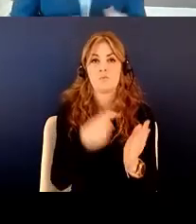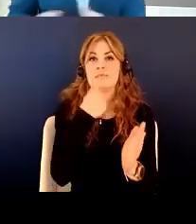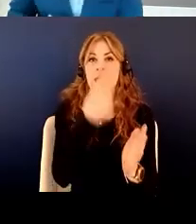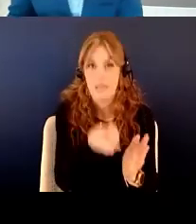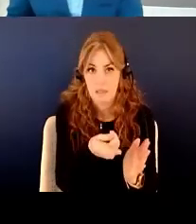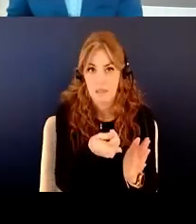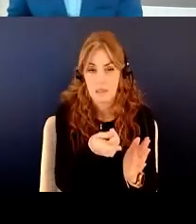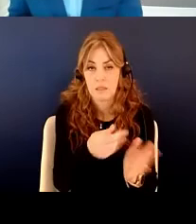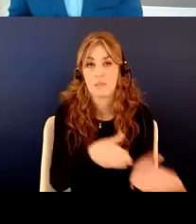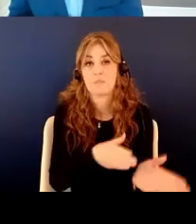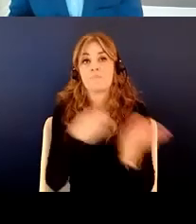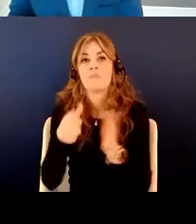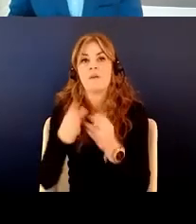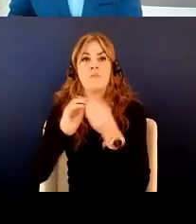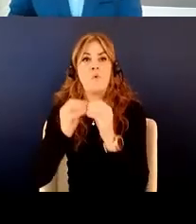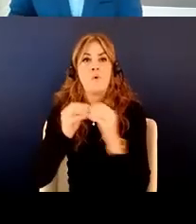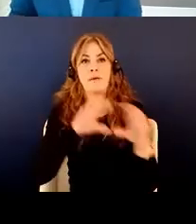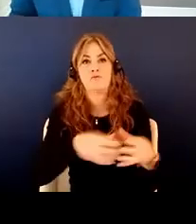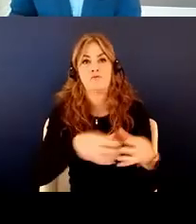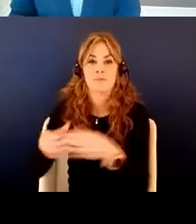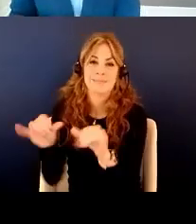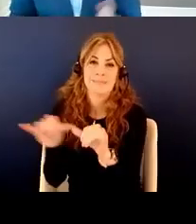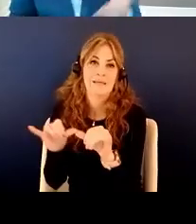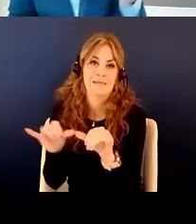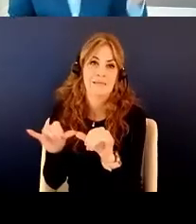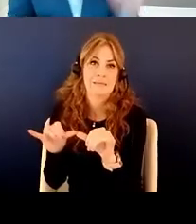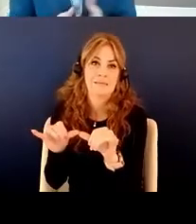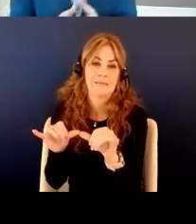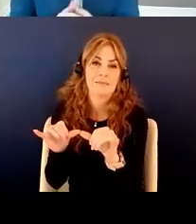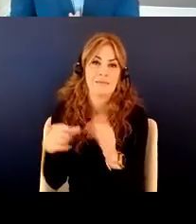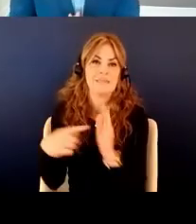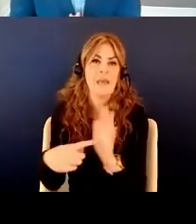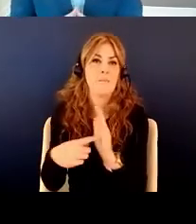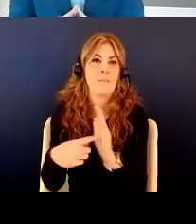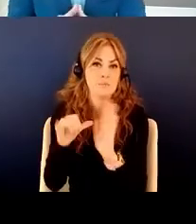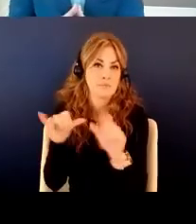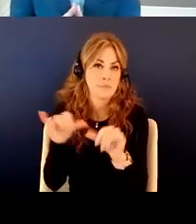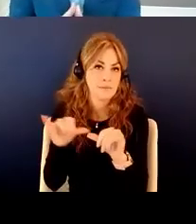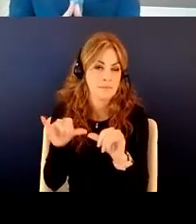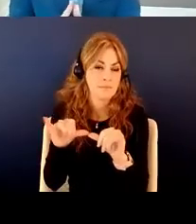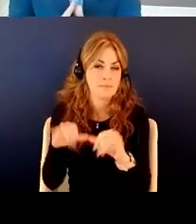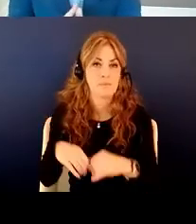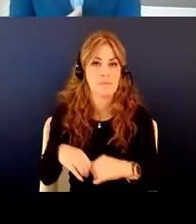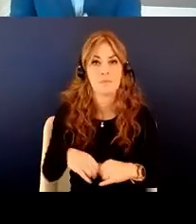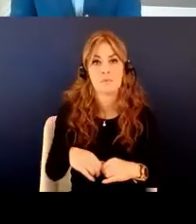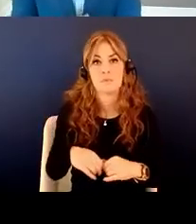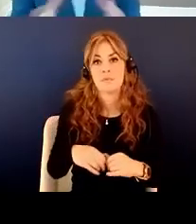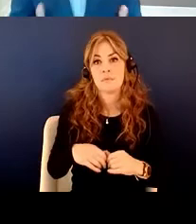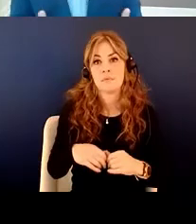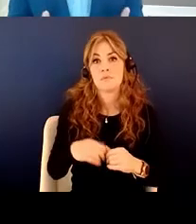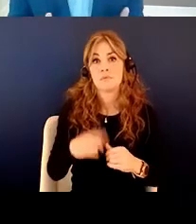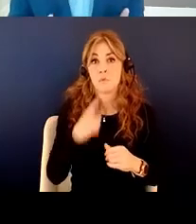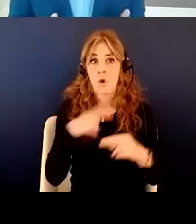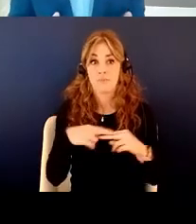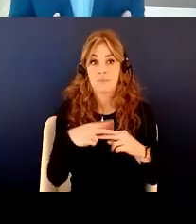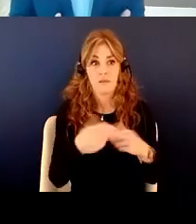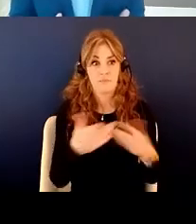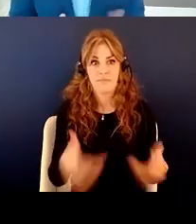then the correlation sample size. And then as we illustrate on the slides here, and that's